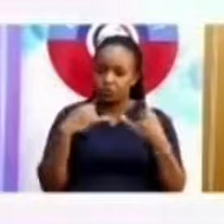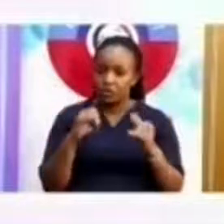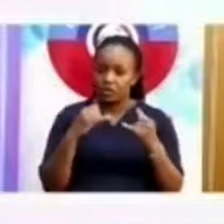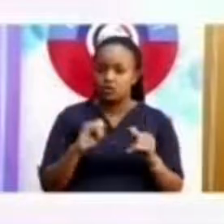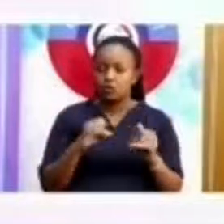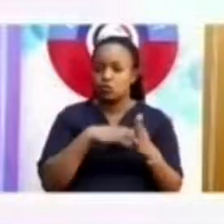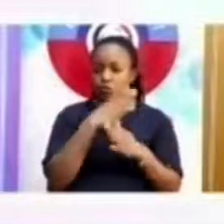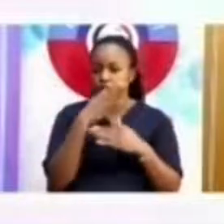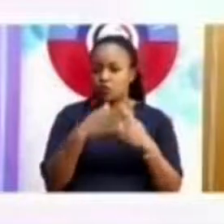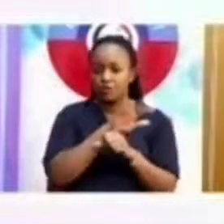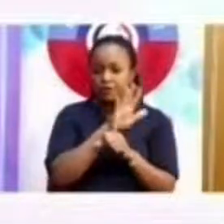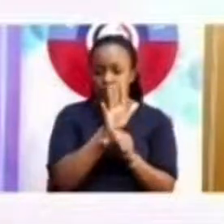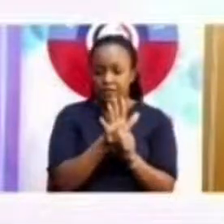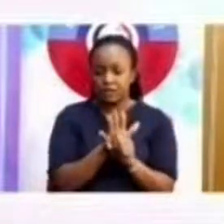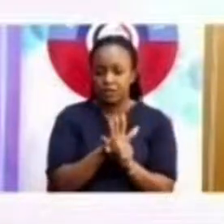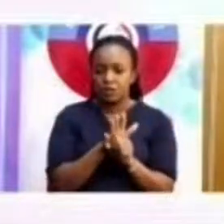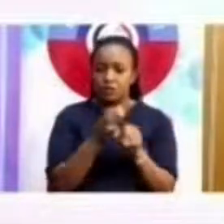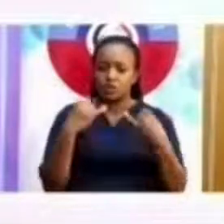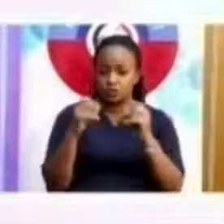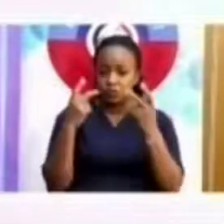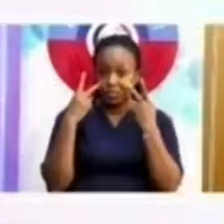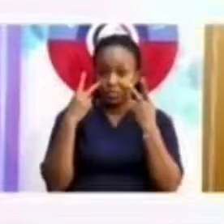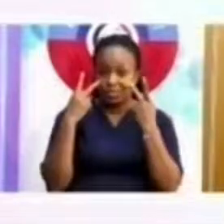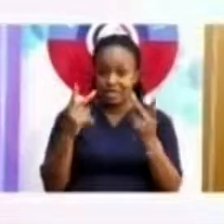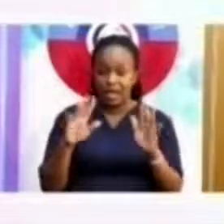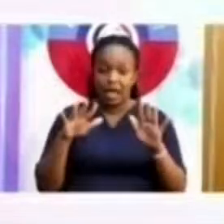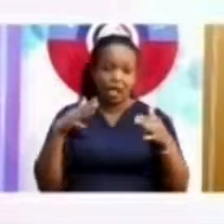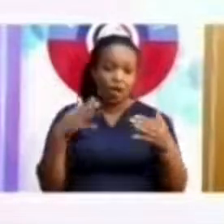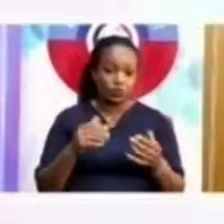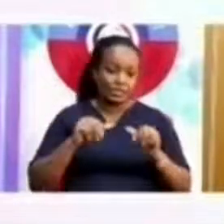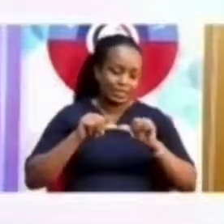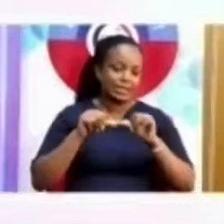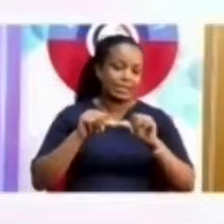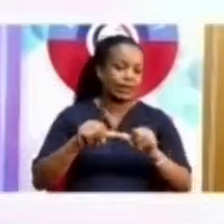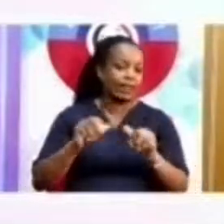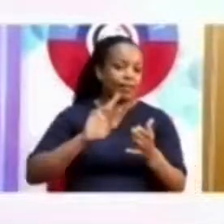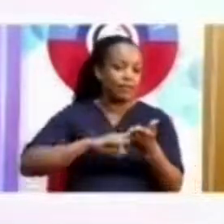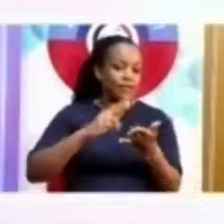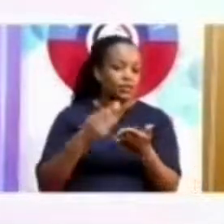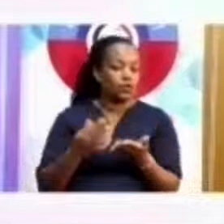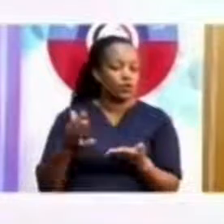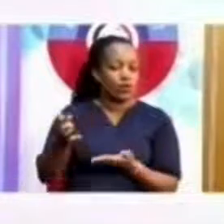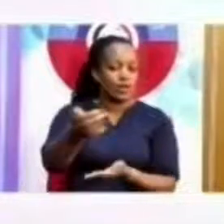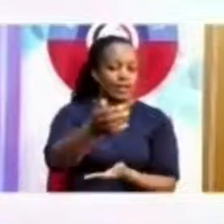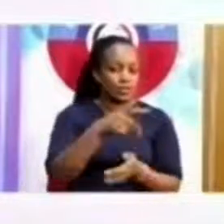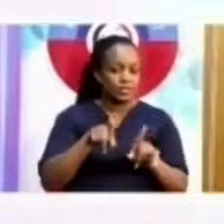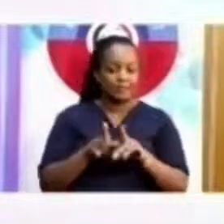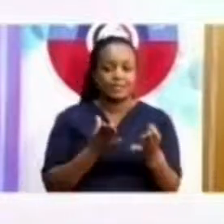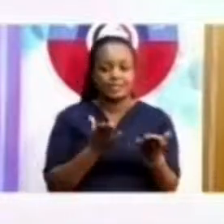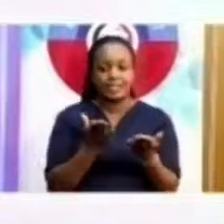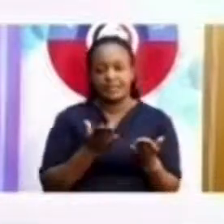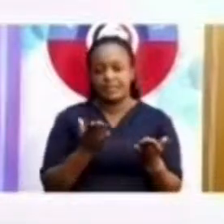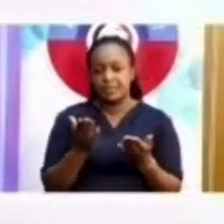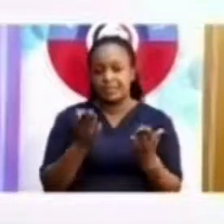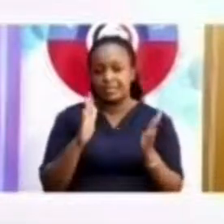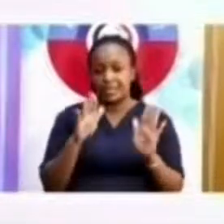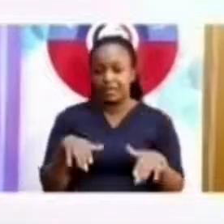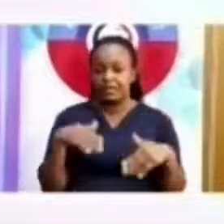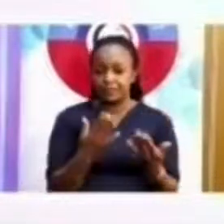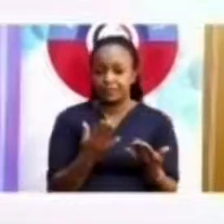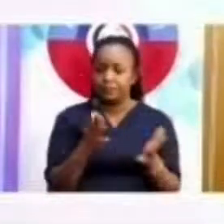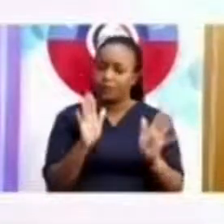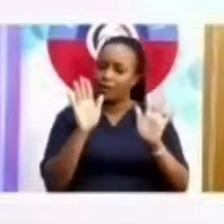at the insights for sustained revenue collection and service delivery. And what is key today